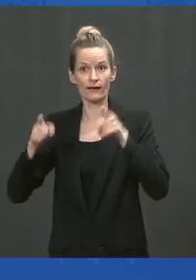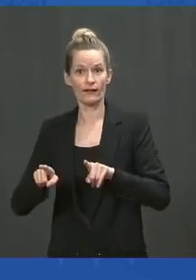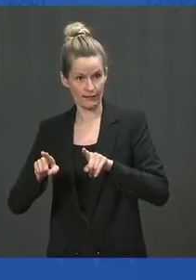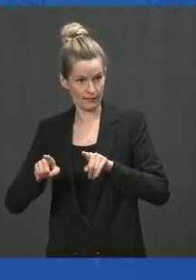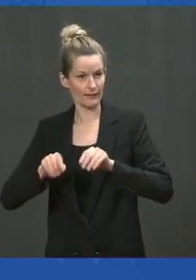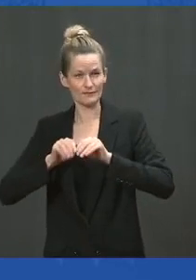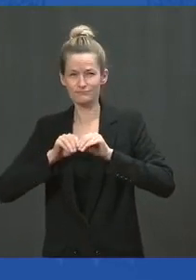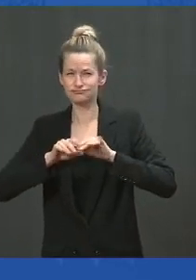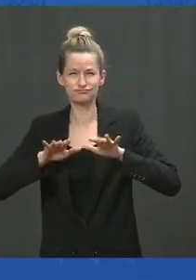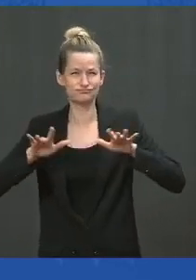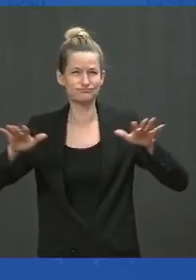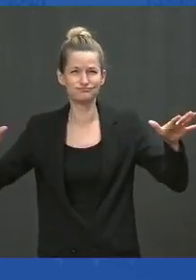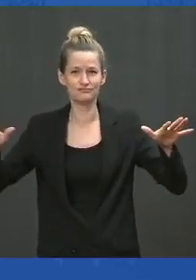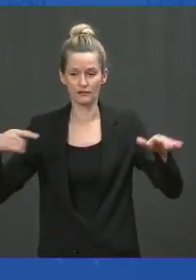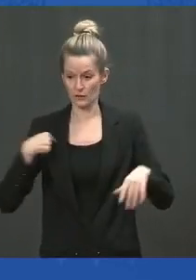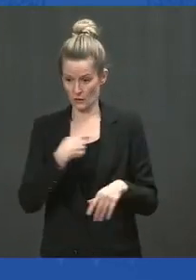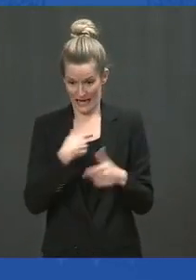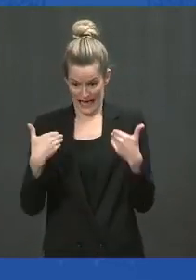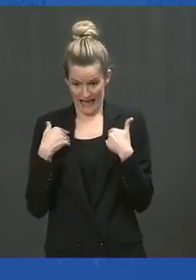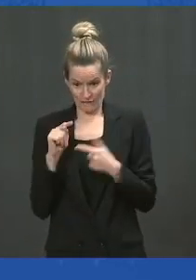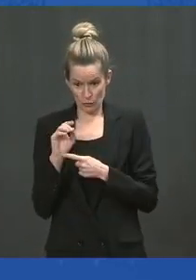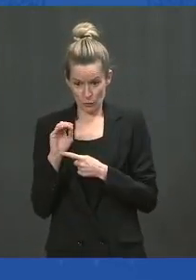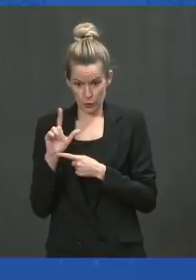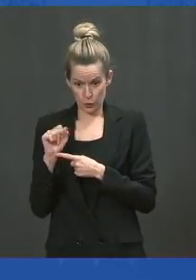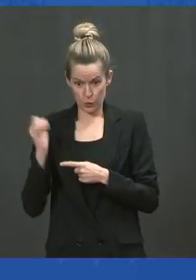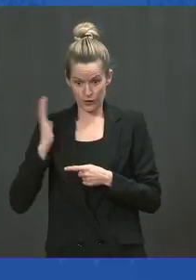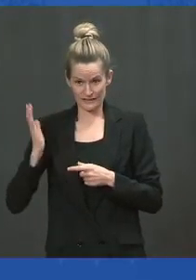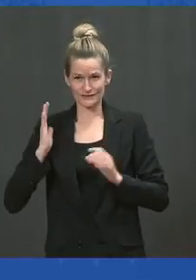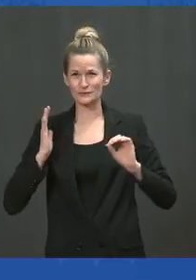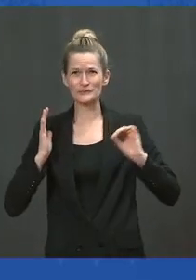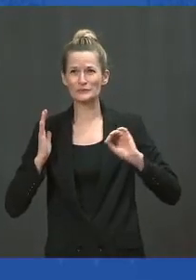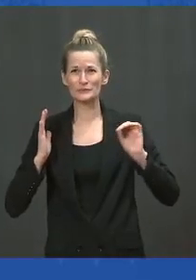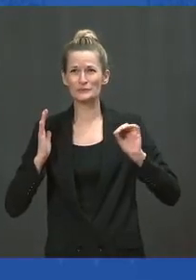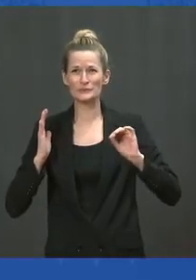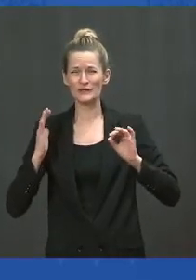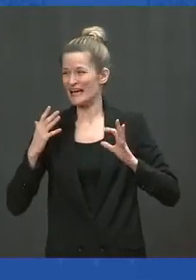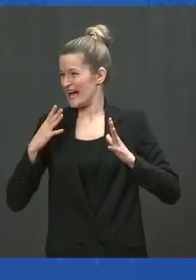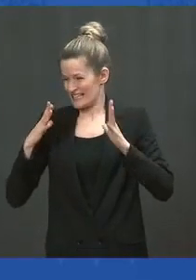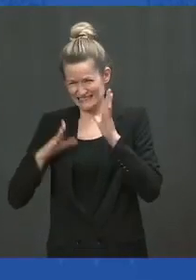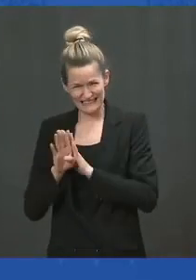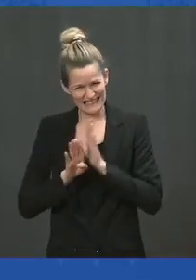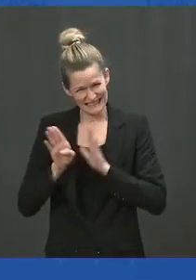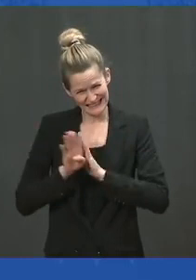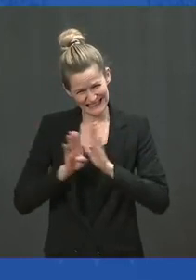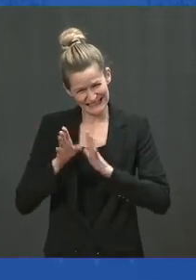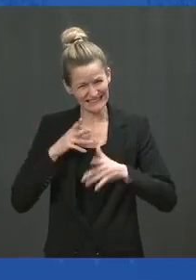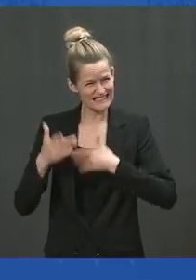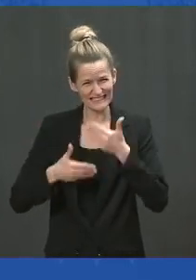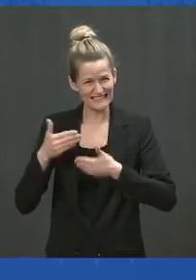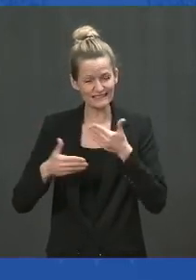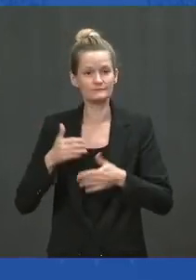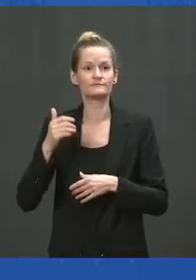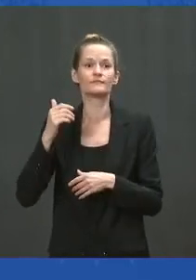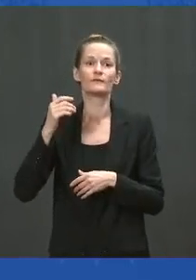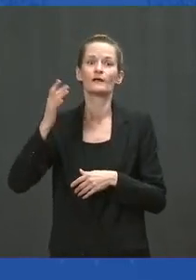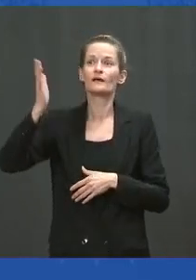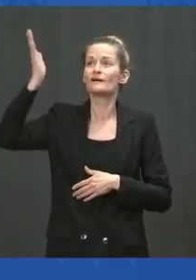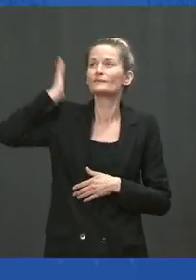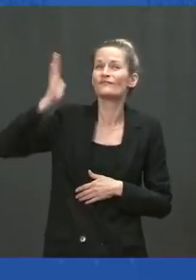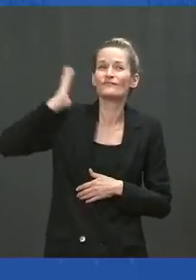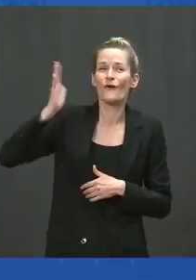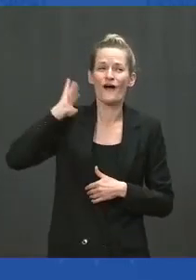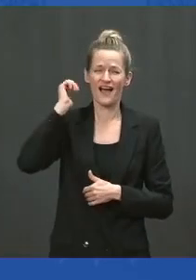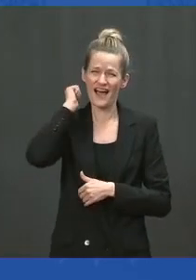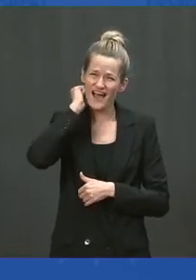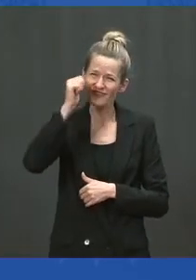day to the virus, 4,000 a day. The economy had been wiped out. We were down